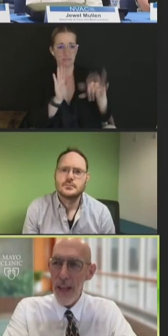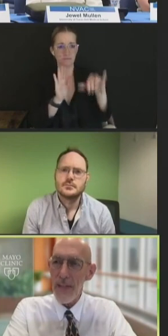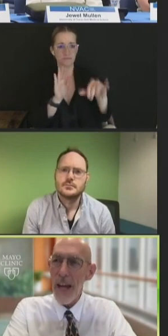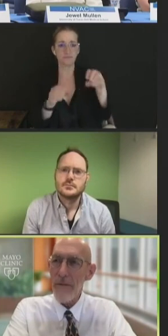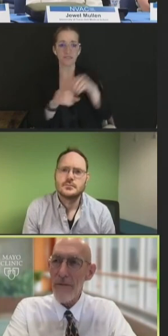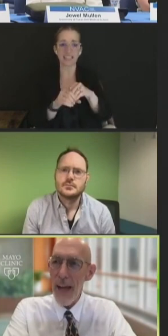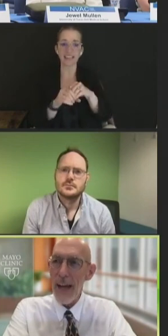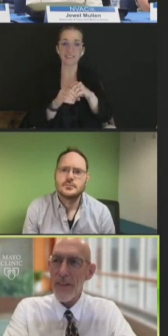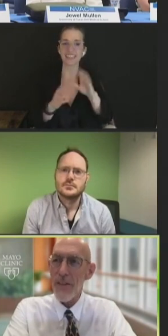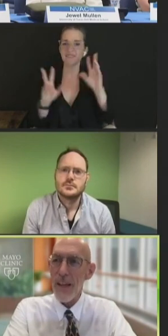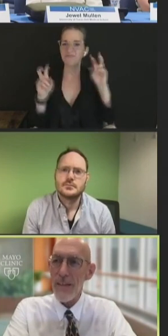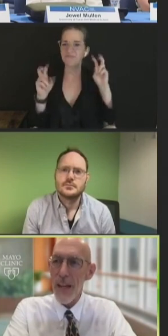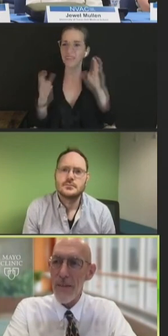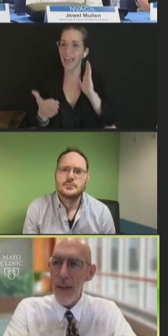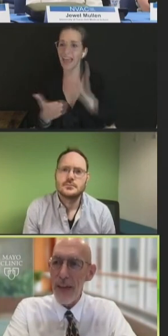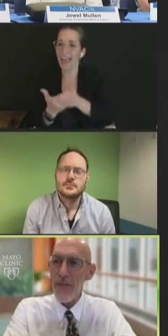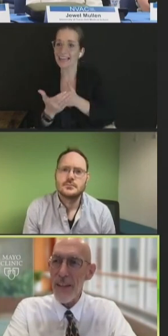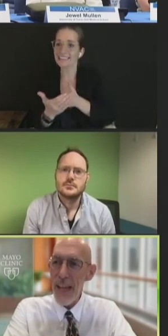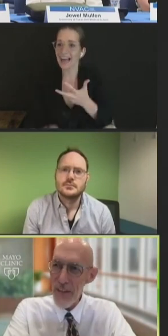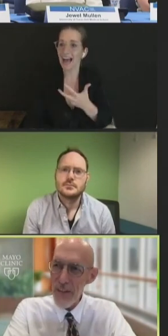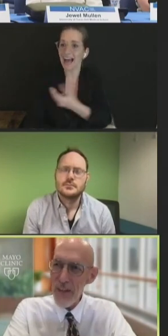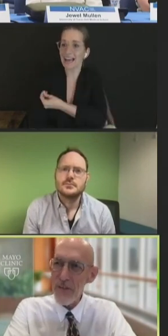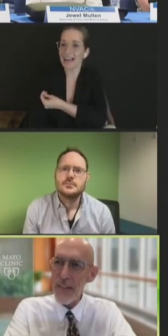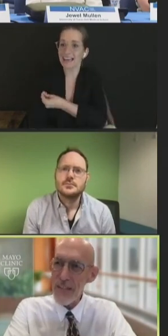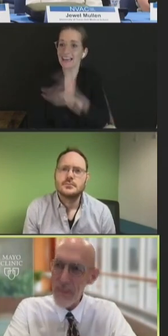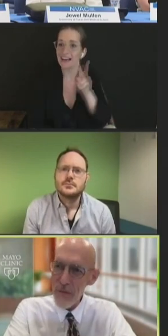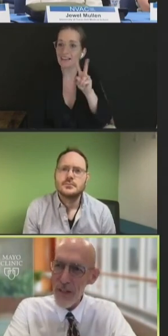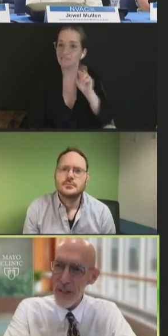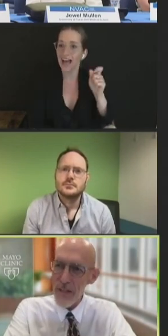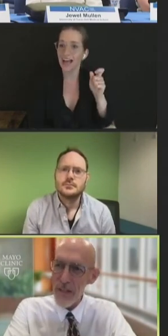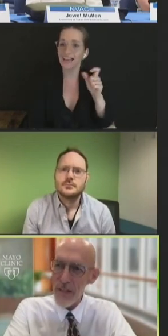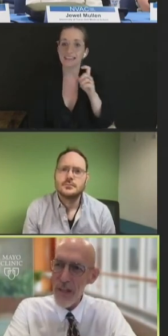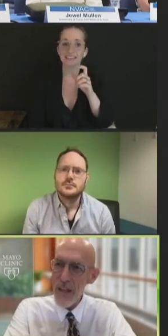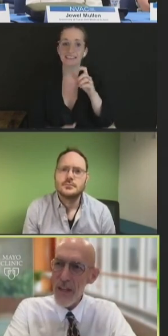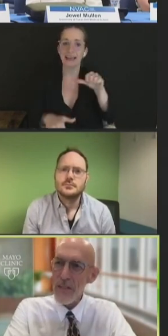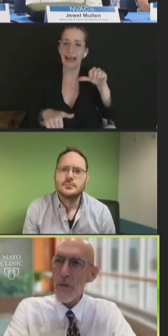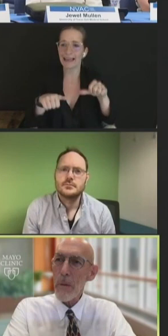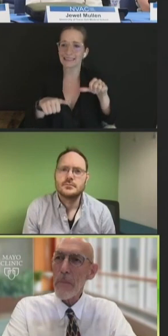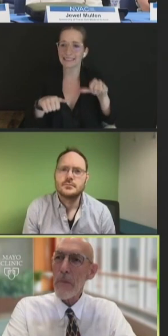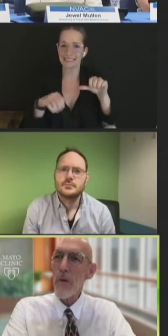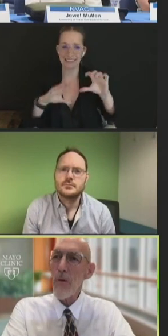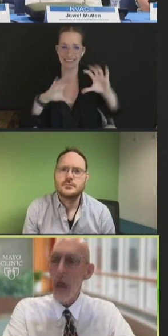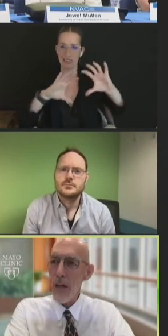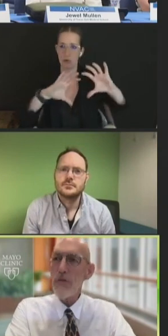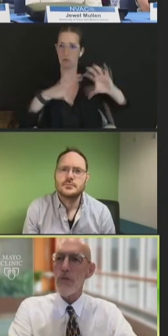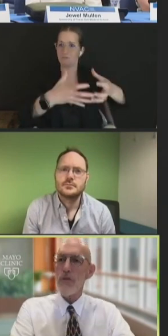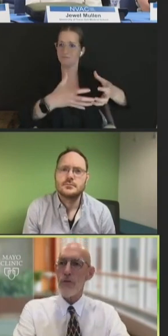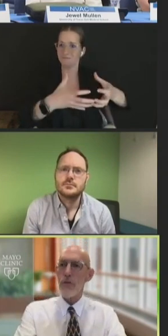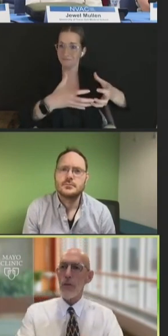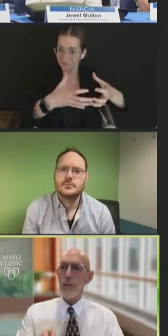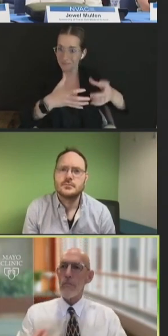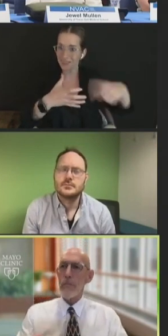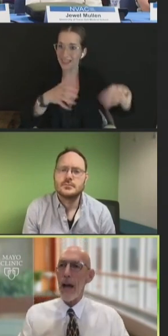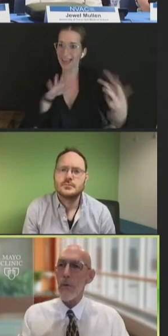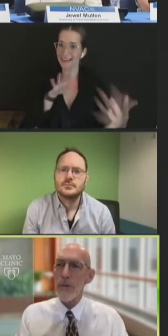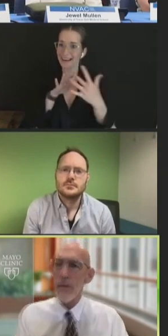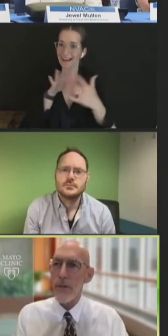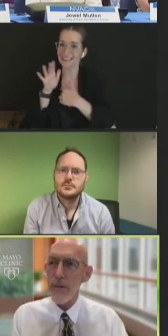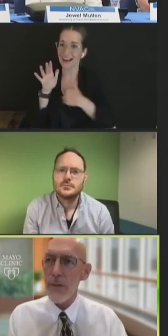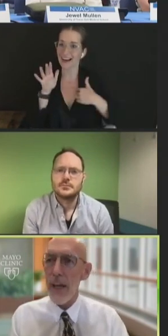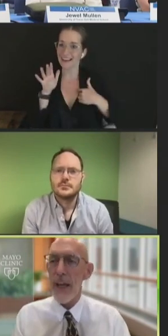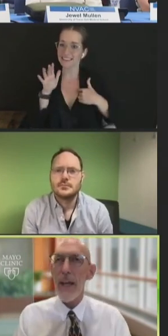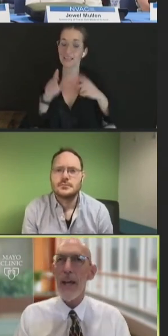the sort of anti-vax and vaccine hesitancy spheres. So people who understood the power